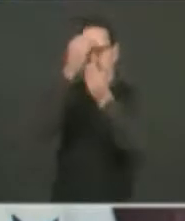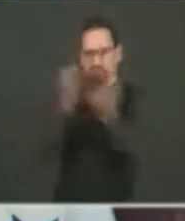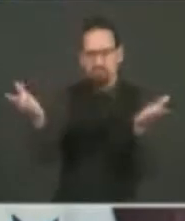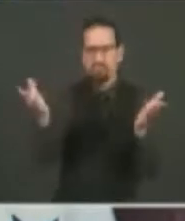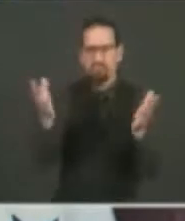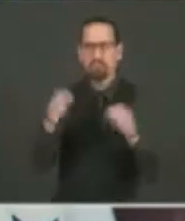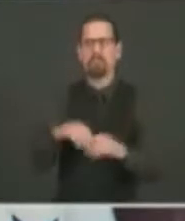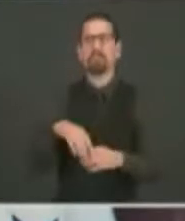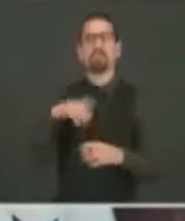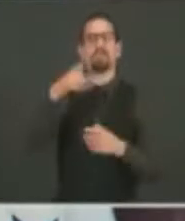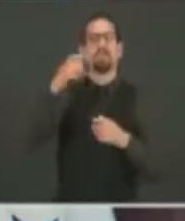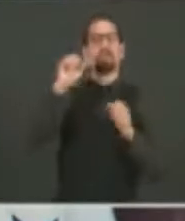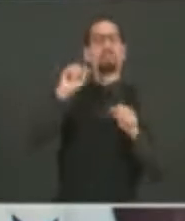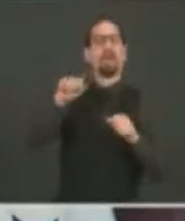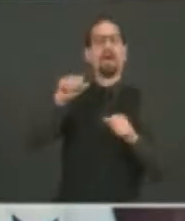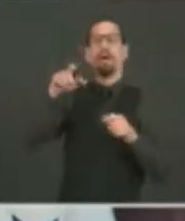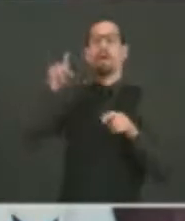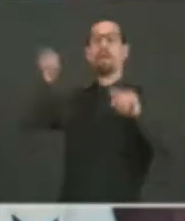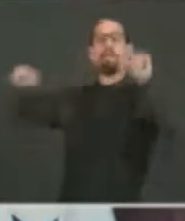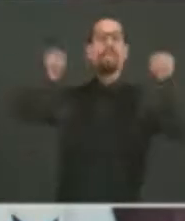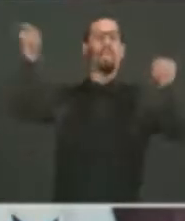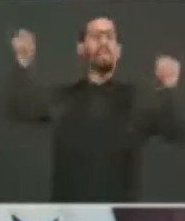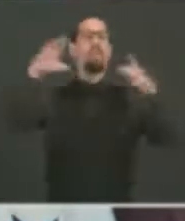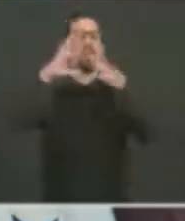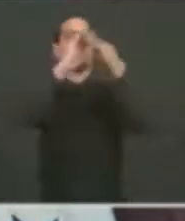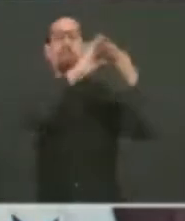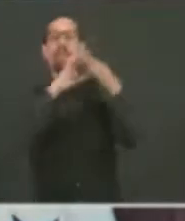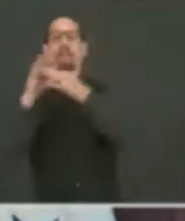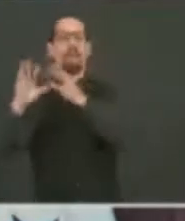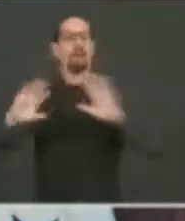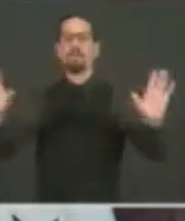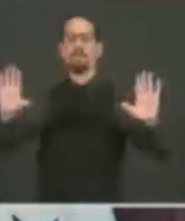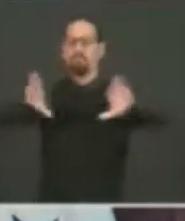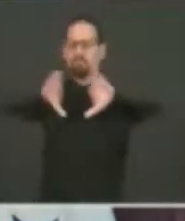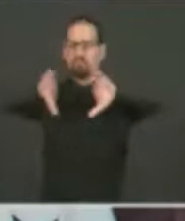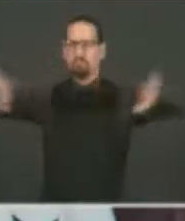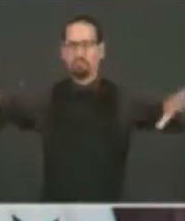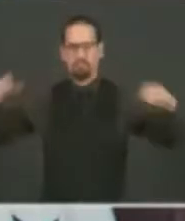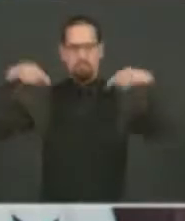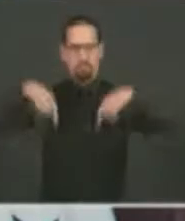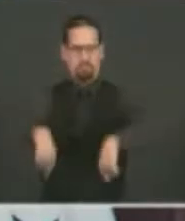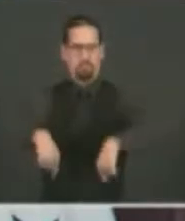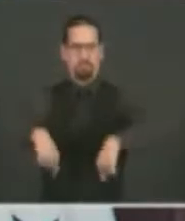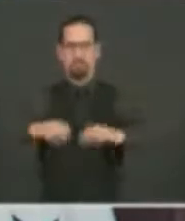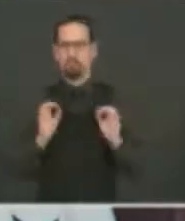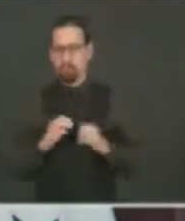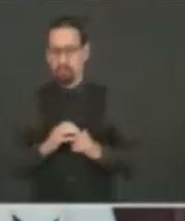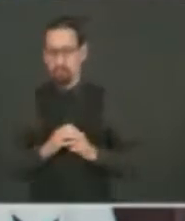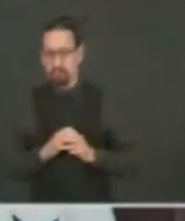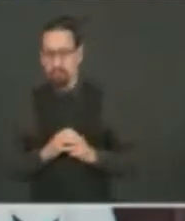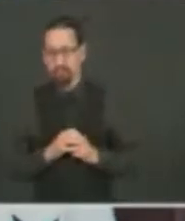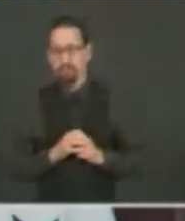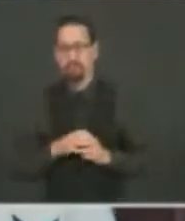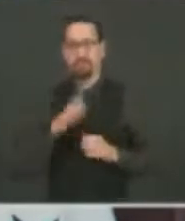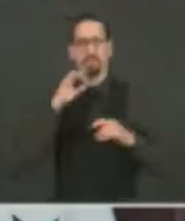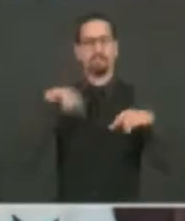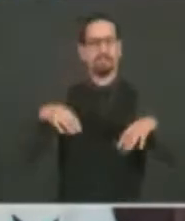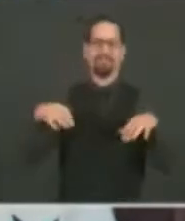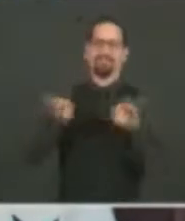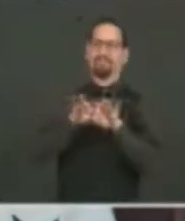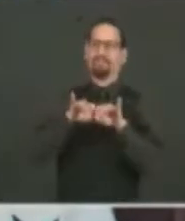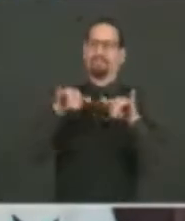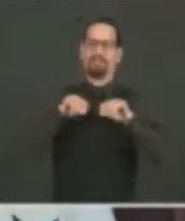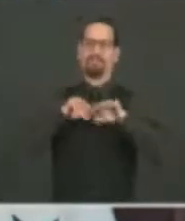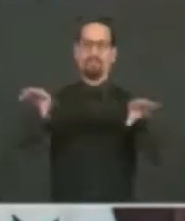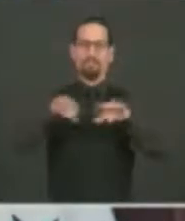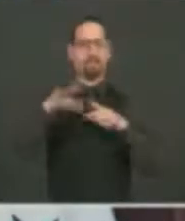said facts, not frenzy. So please tune in, get your data here. And it will help you and your family